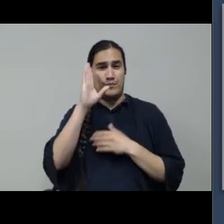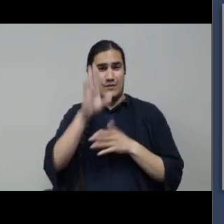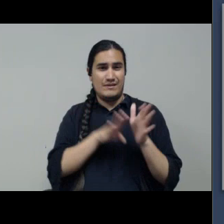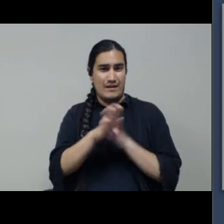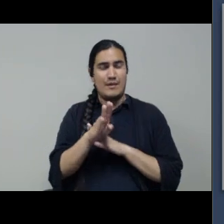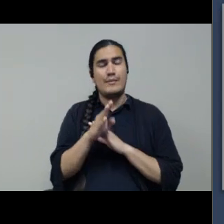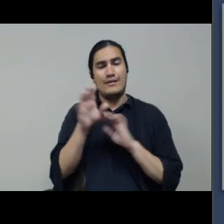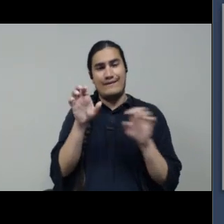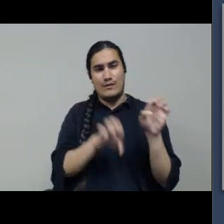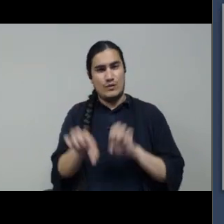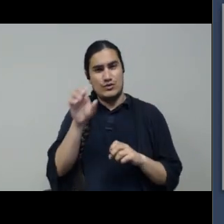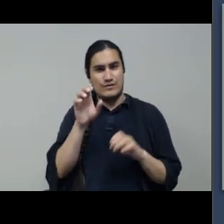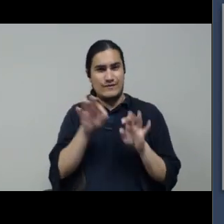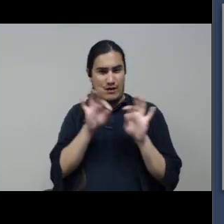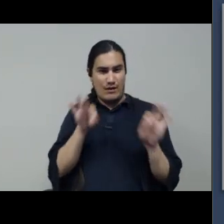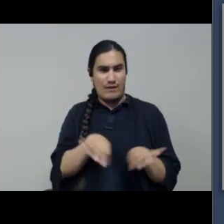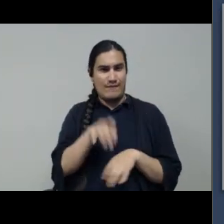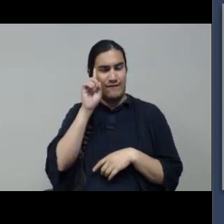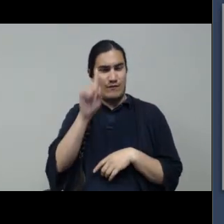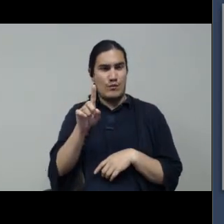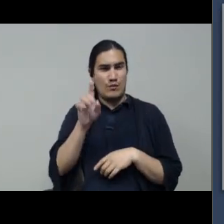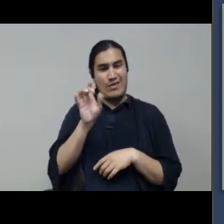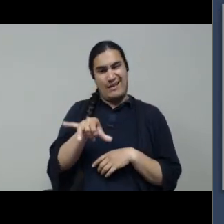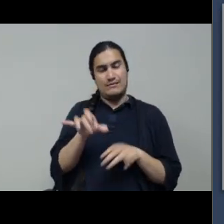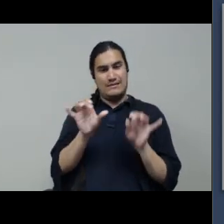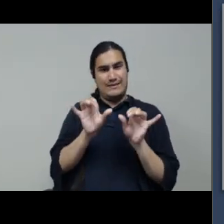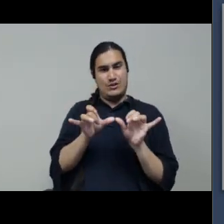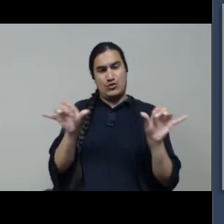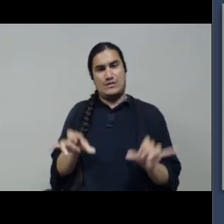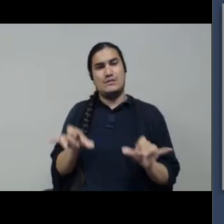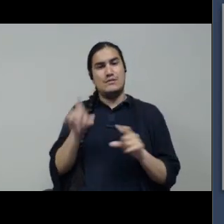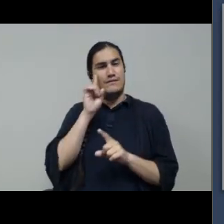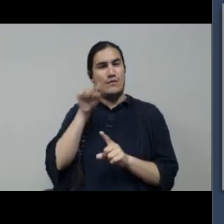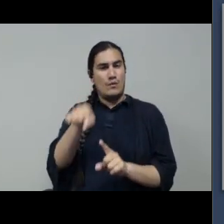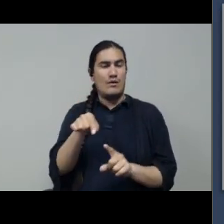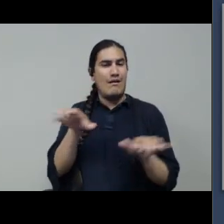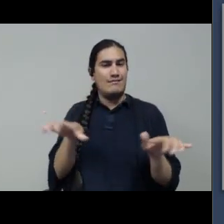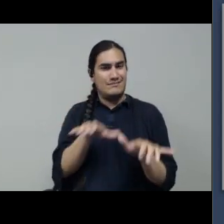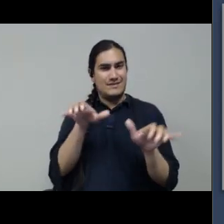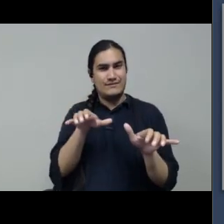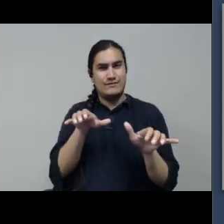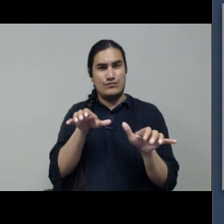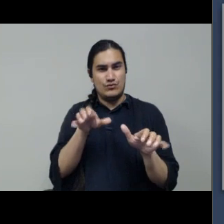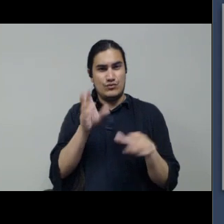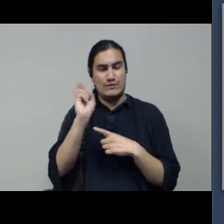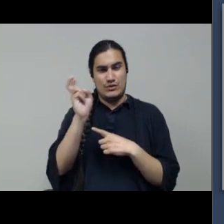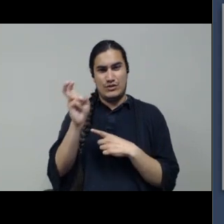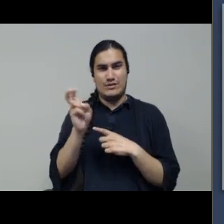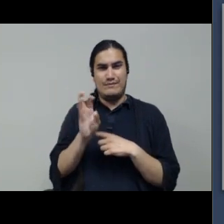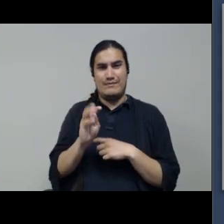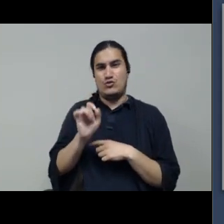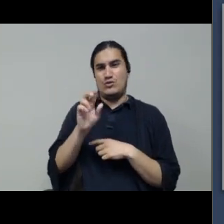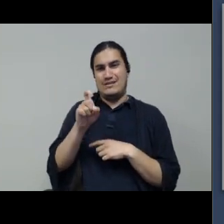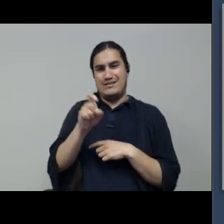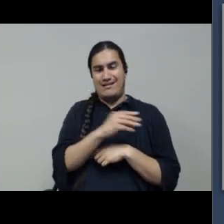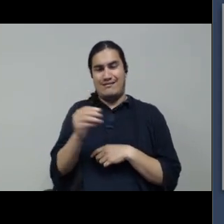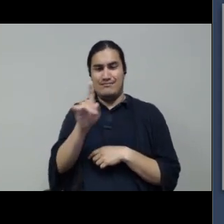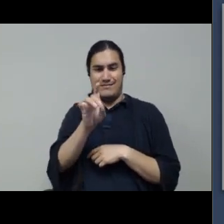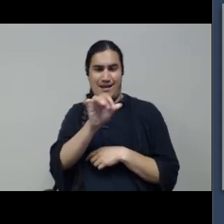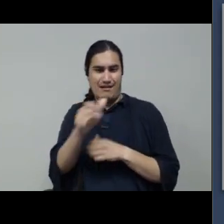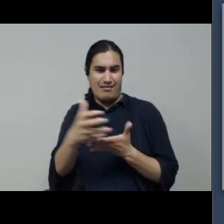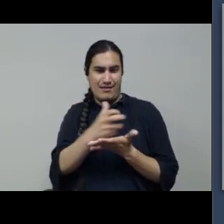evaluation framework, which is a matrix or checklist of active transportation project performance metrics and data collection